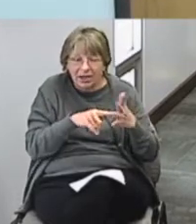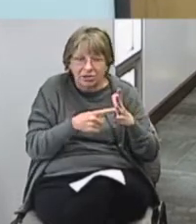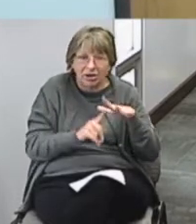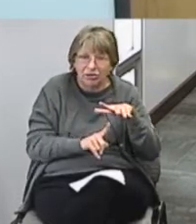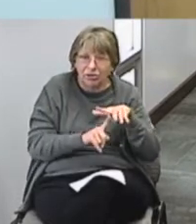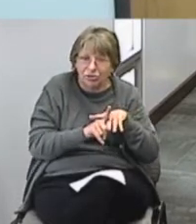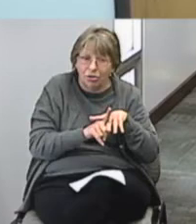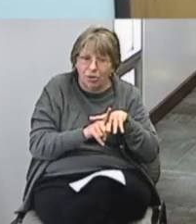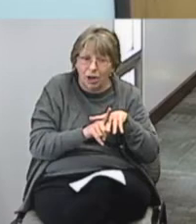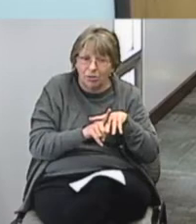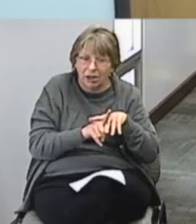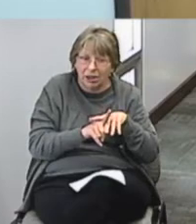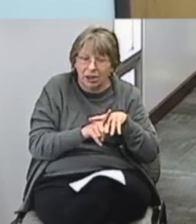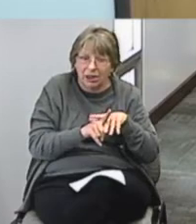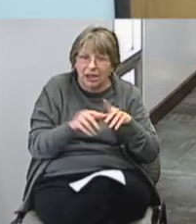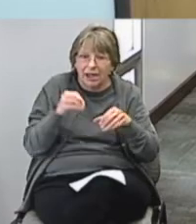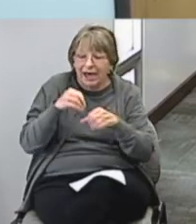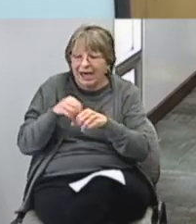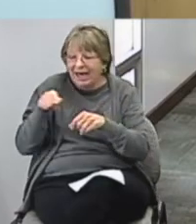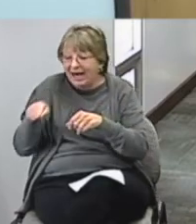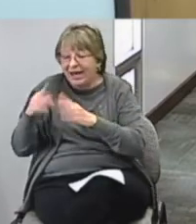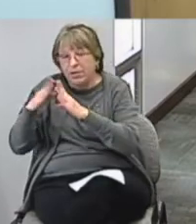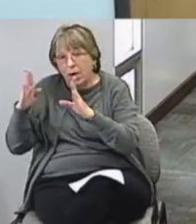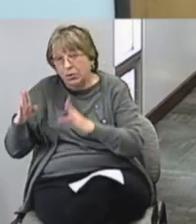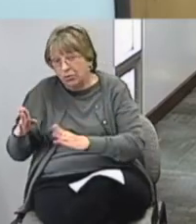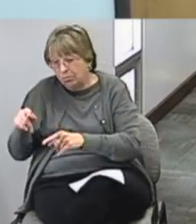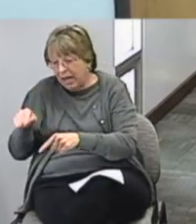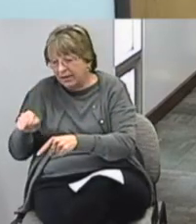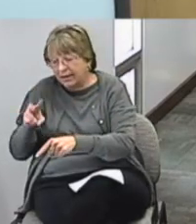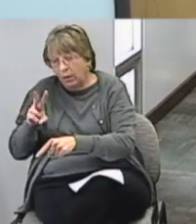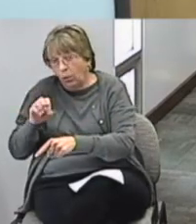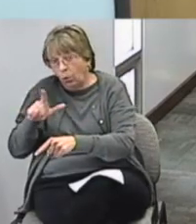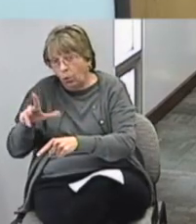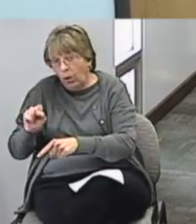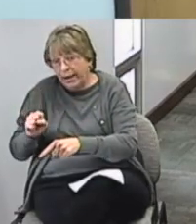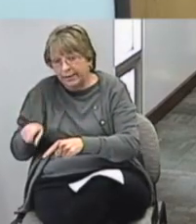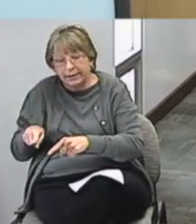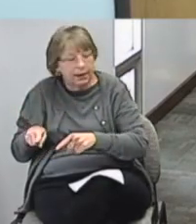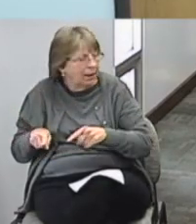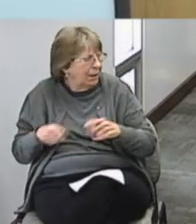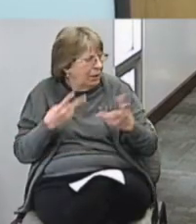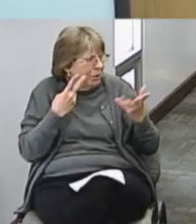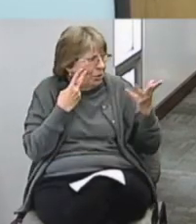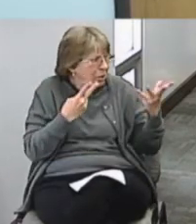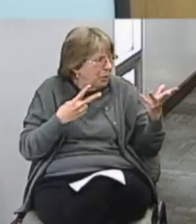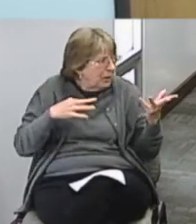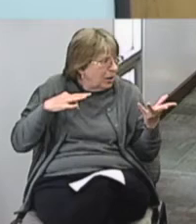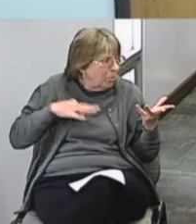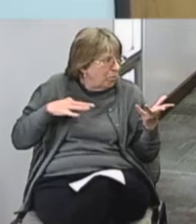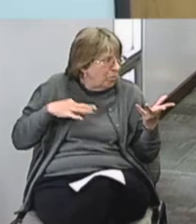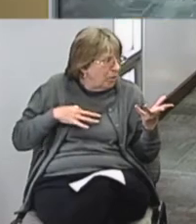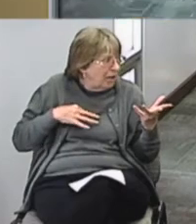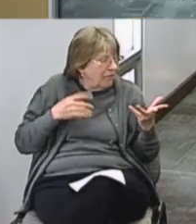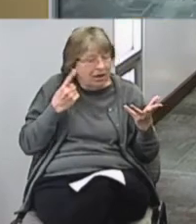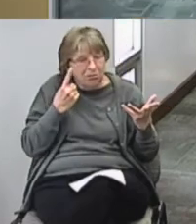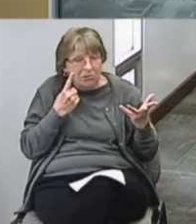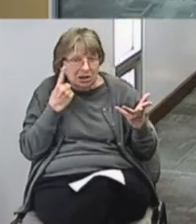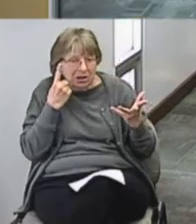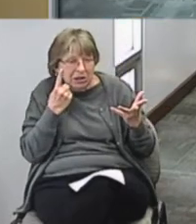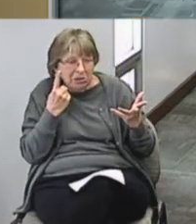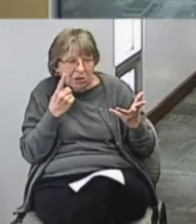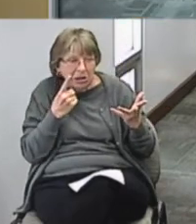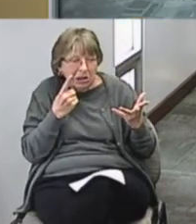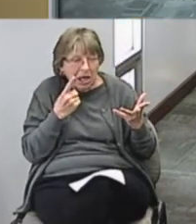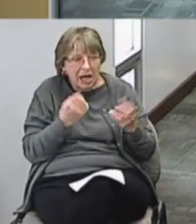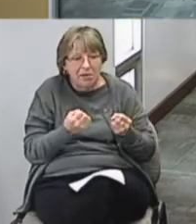up in those domestic wells to the east. Brian, do you see any benefit of considering a